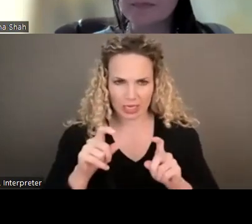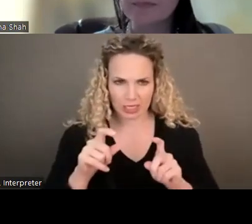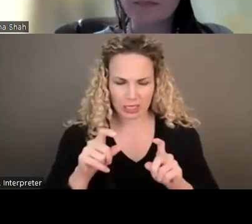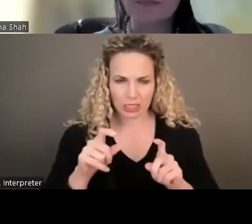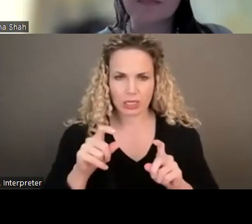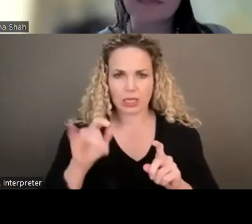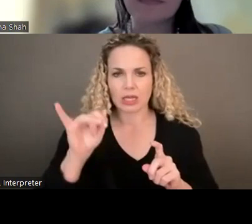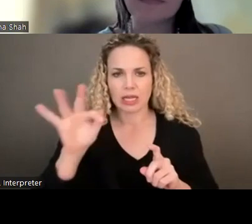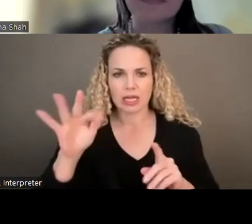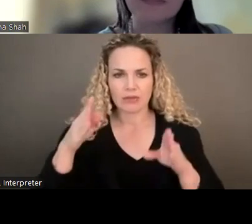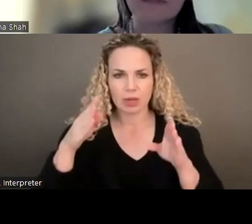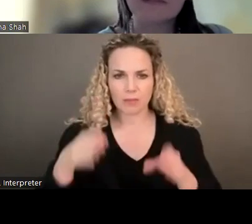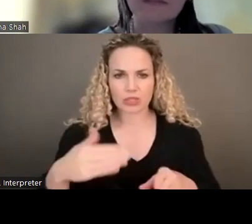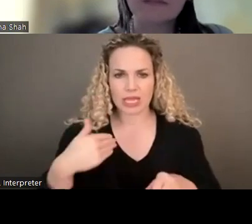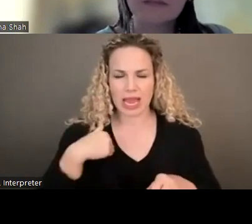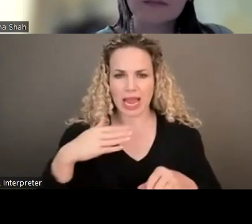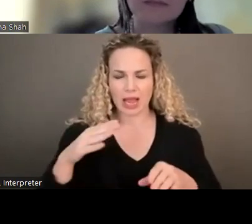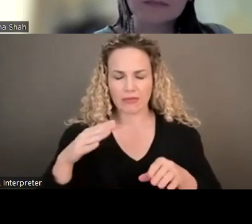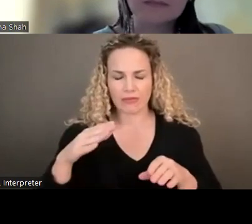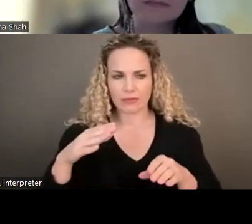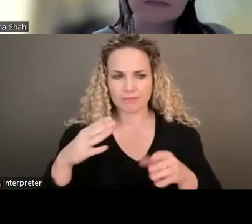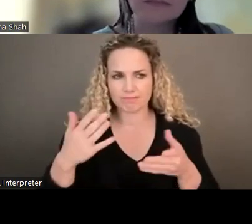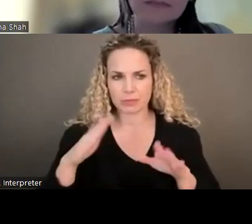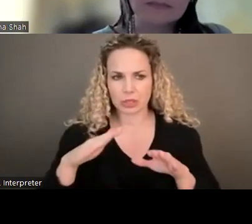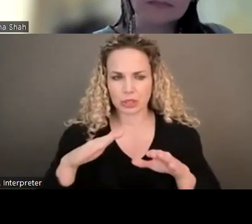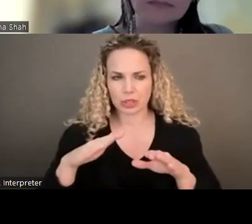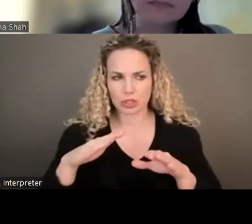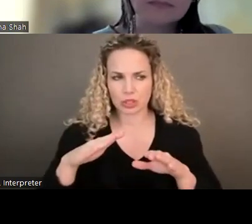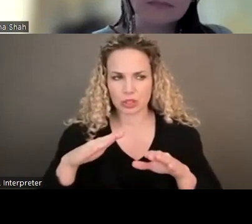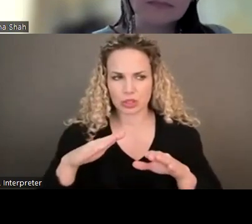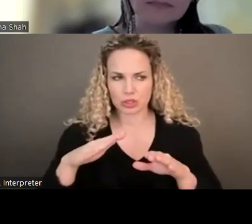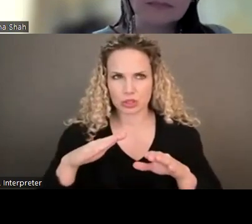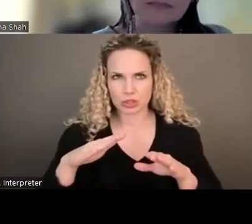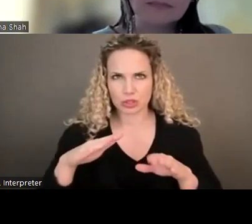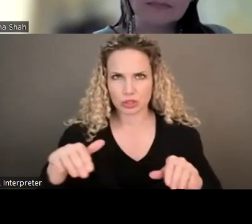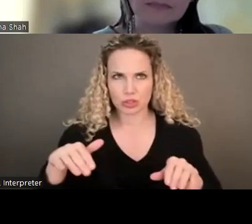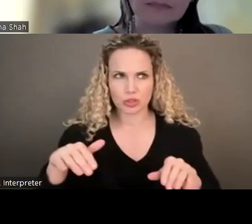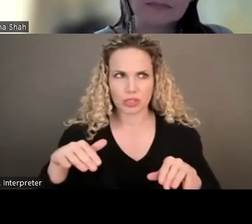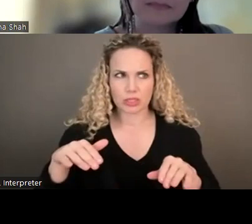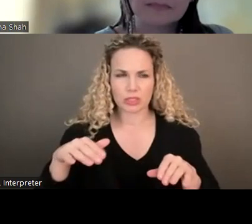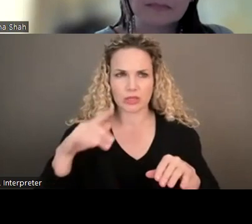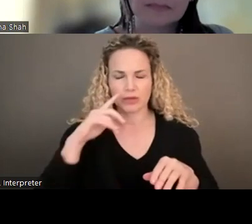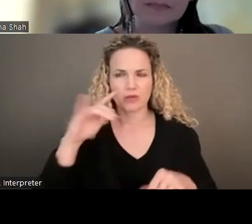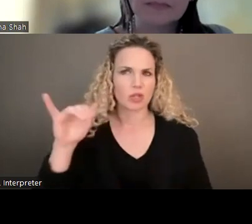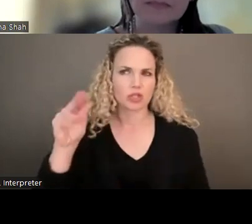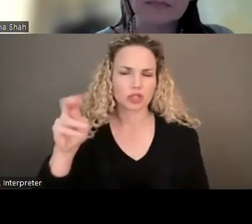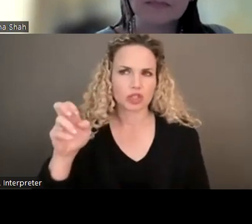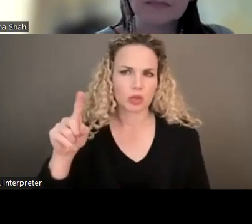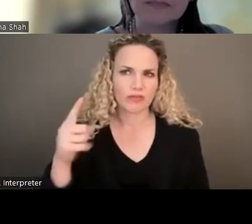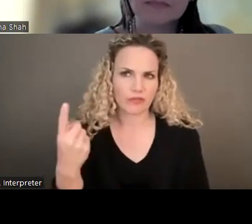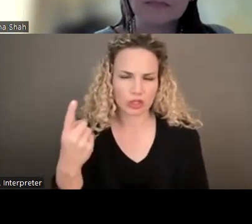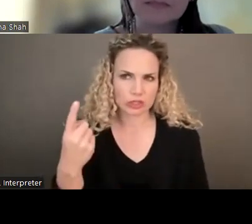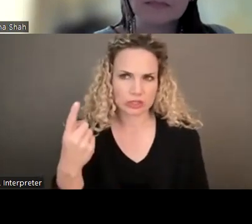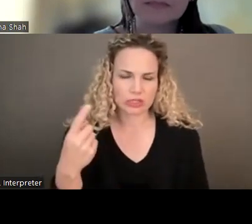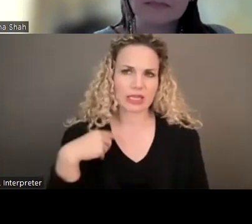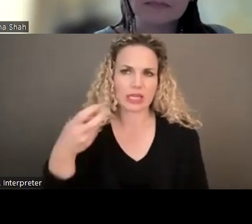if a person have a children by the month of June 1st, and then they transfer to